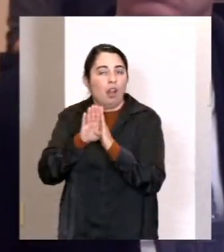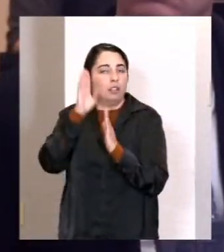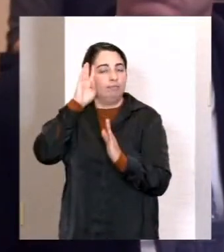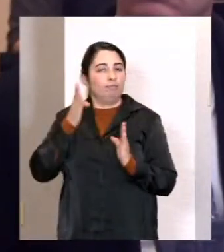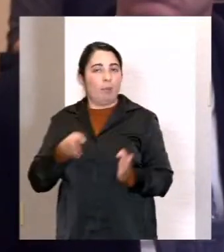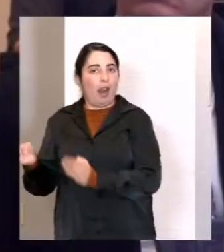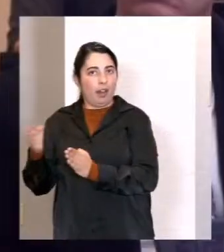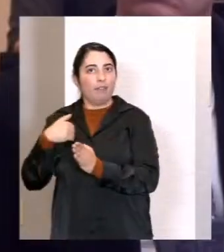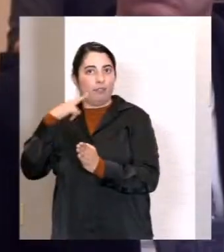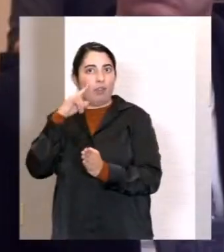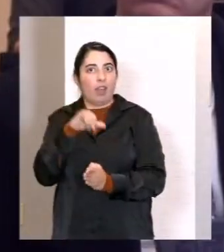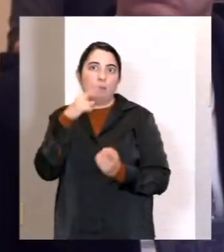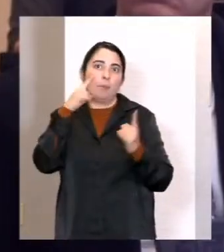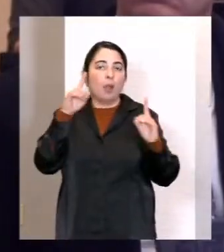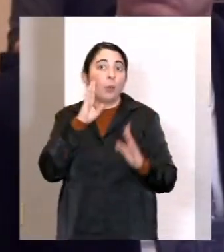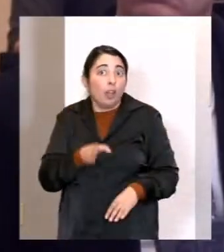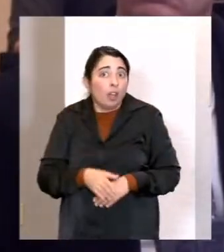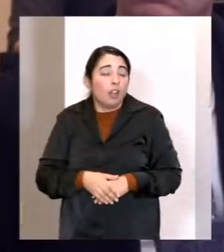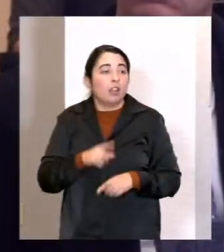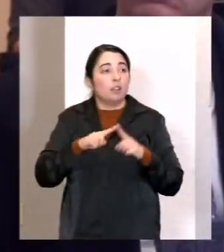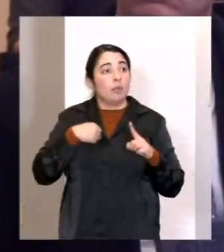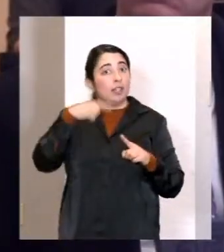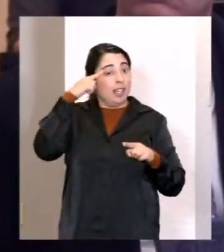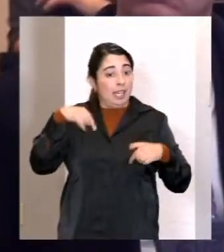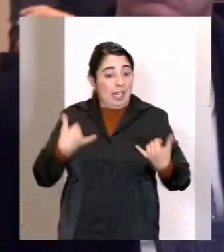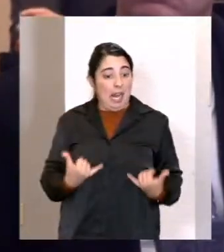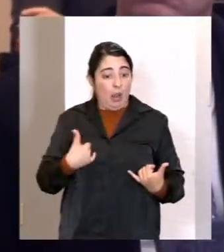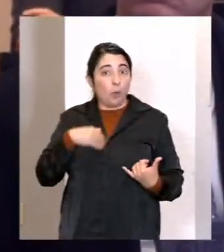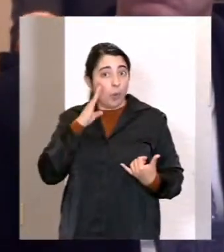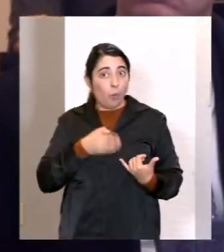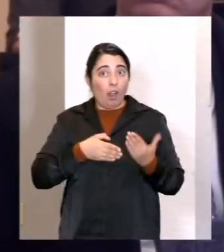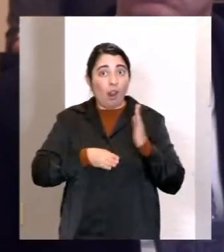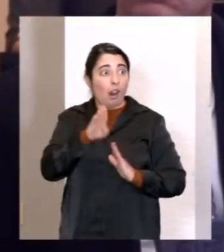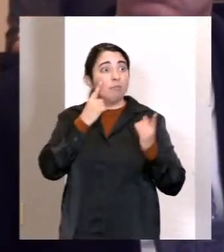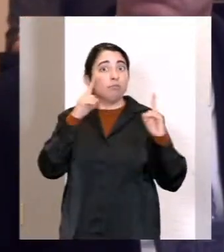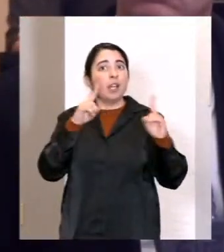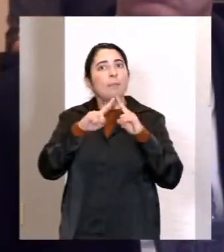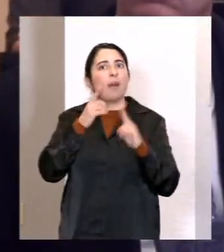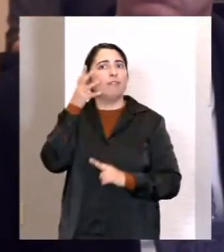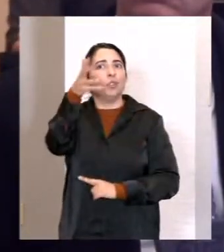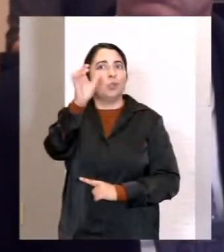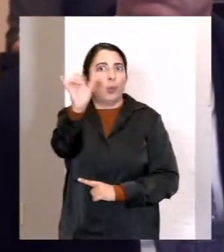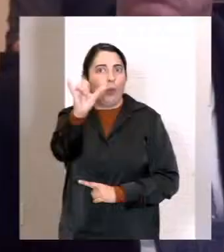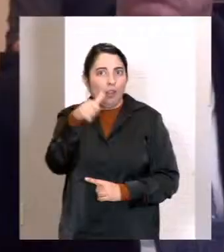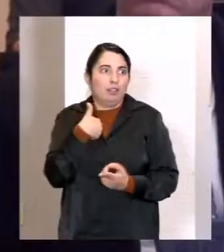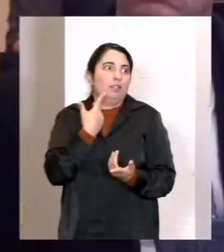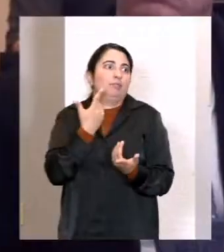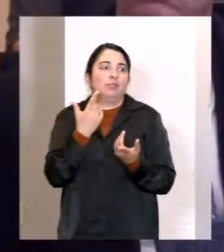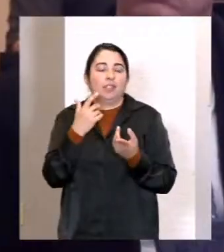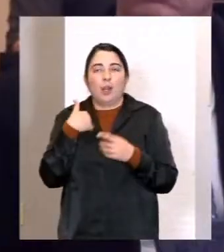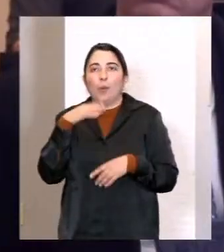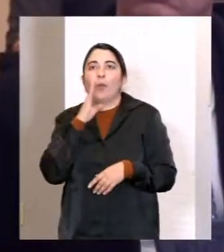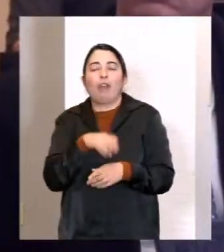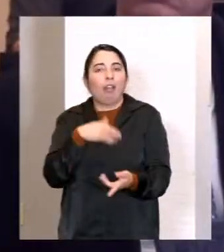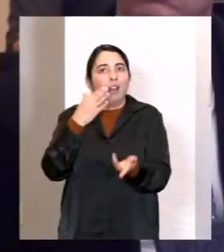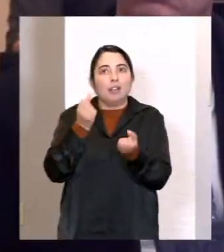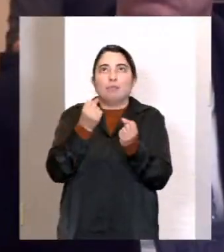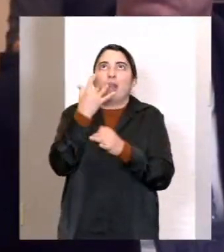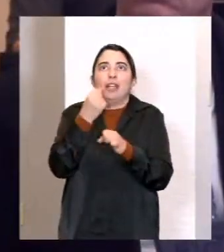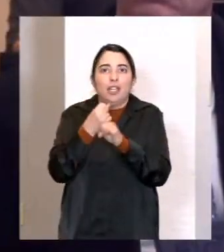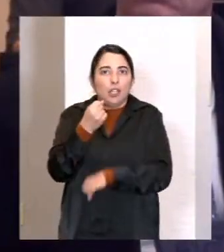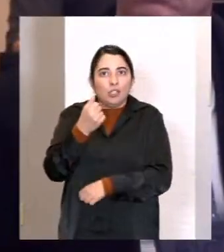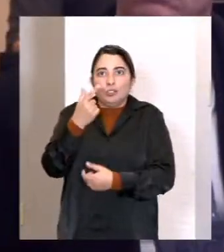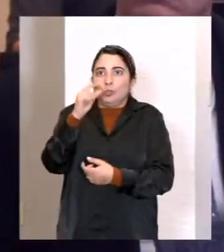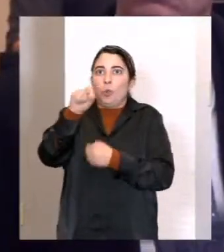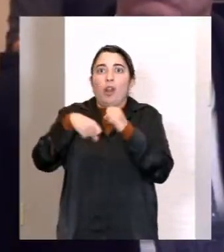this is not just infrastructure that's going to serve the current and next generation, but it serves people into the 22nd century as well. This is a really,